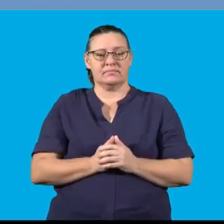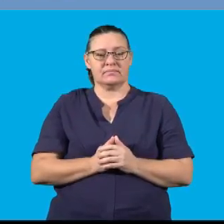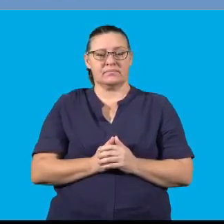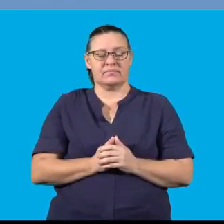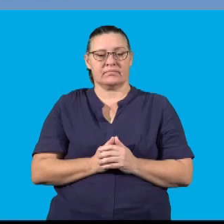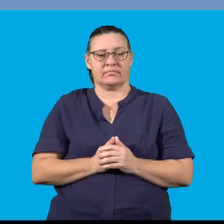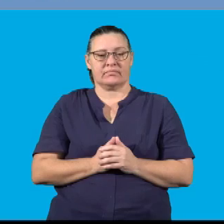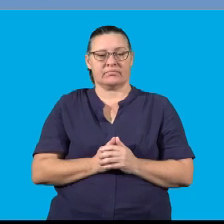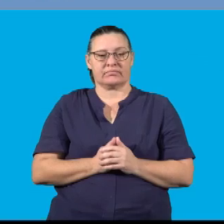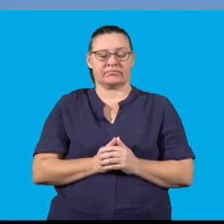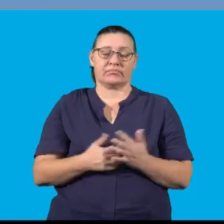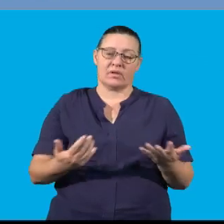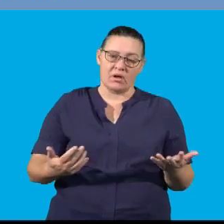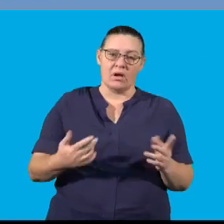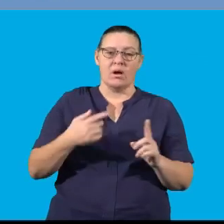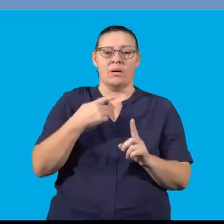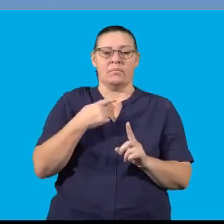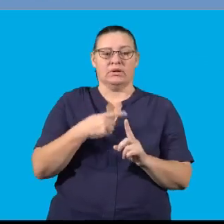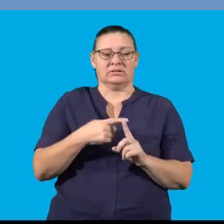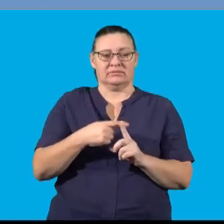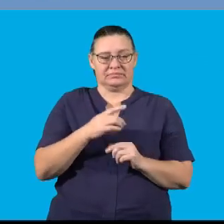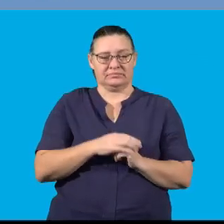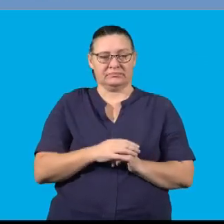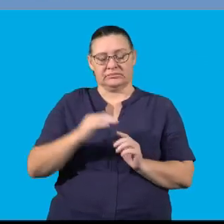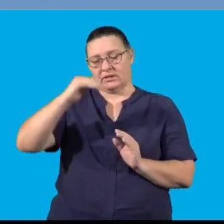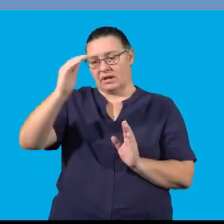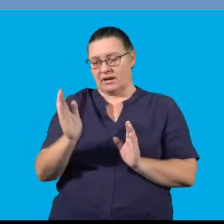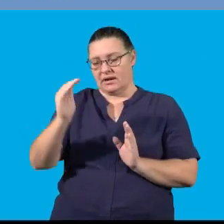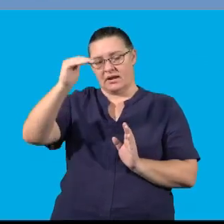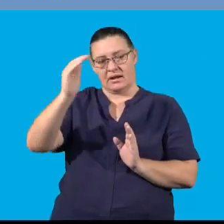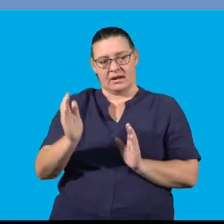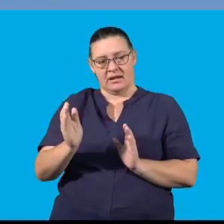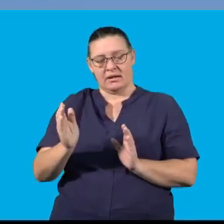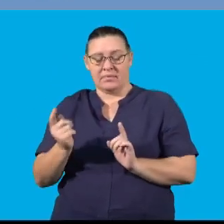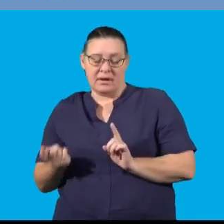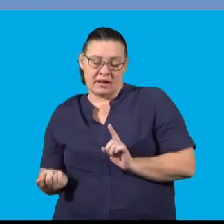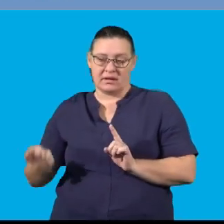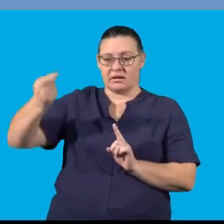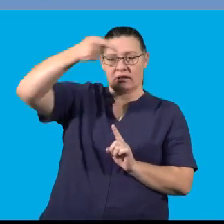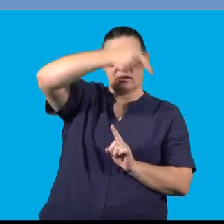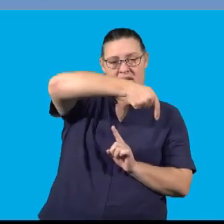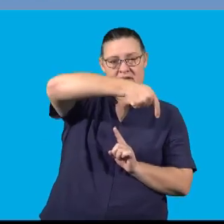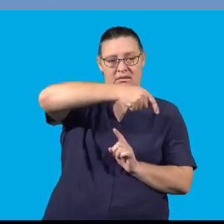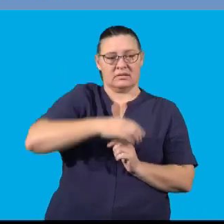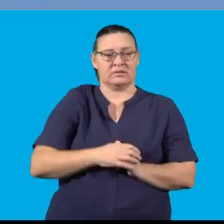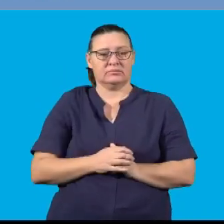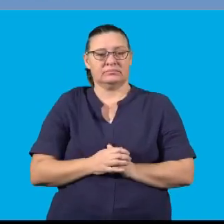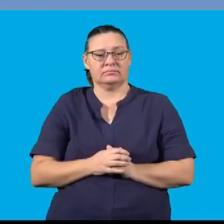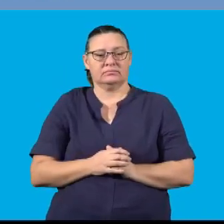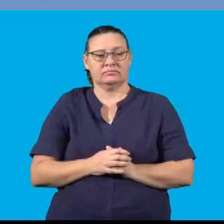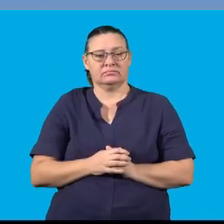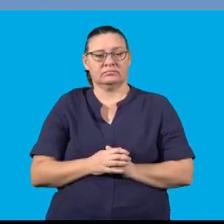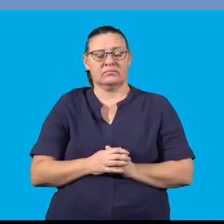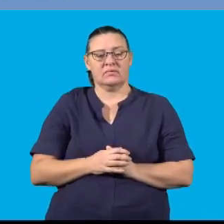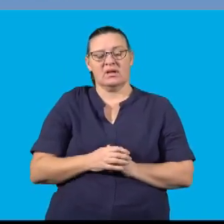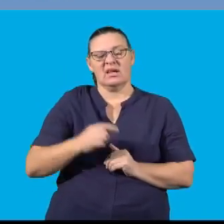makes with the positive x-axis. So it's that angle there measured in an anti-clockwise direction. Okay, we often call